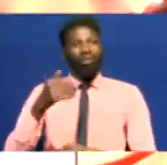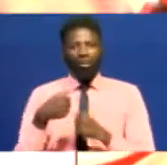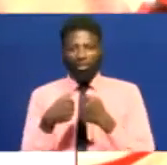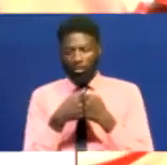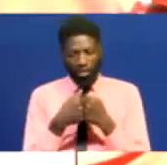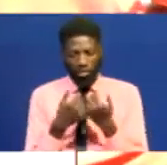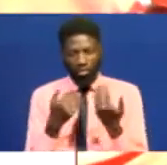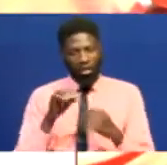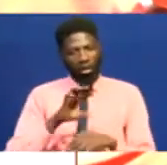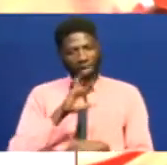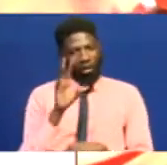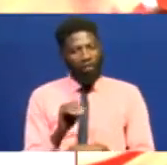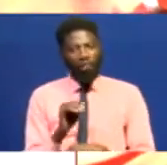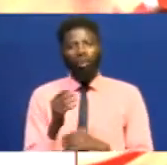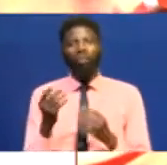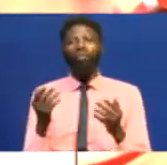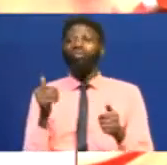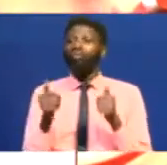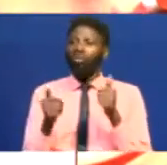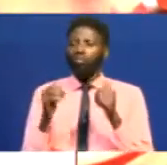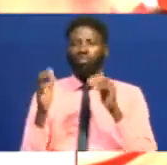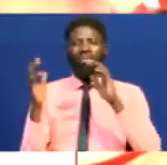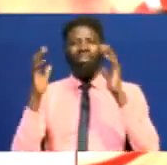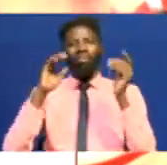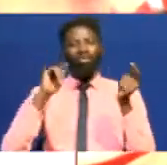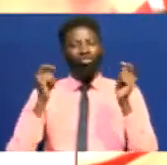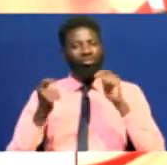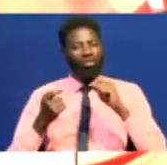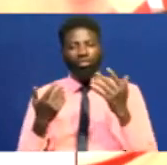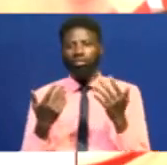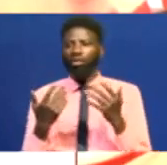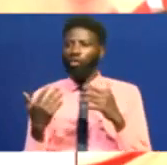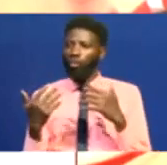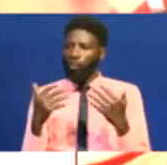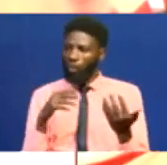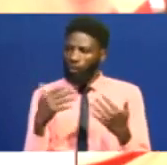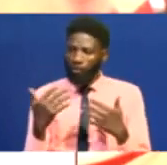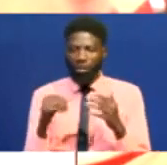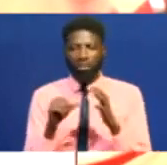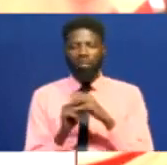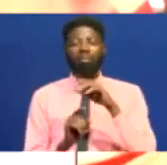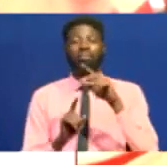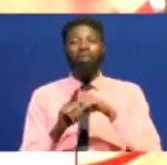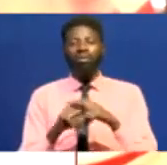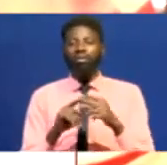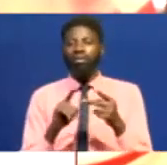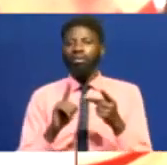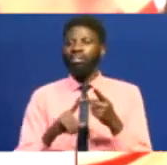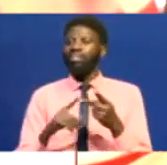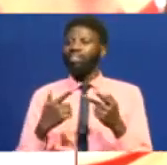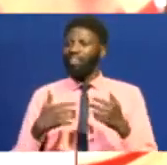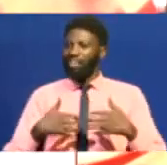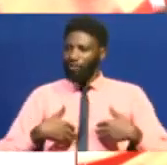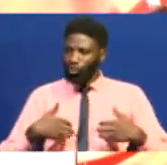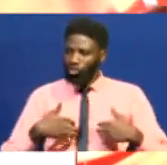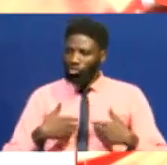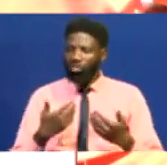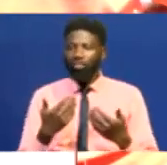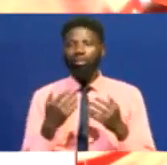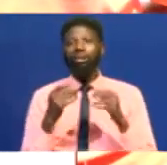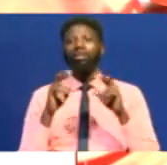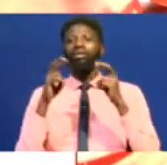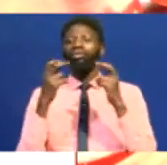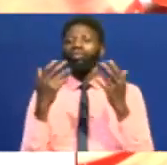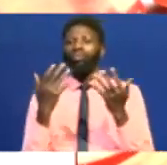the African cities, mainly the climate change, conflict and disaster, the refugee, the issue of